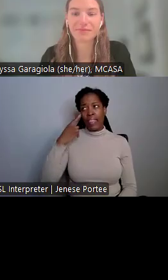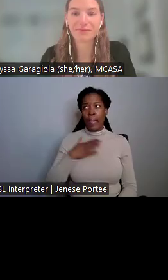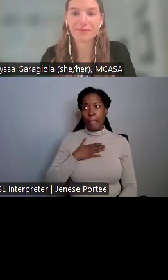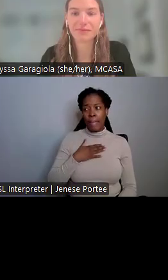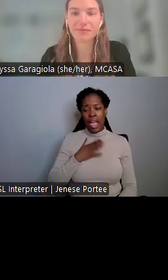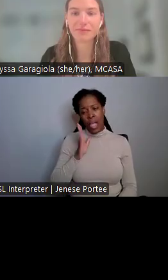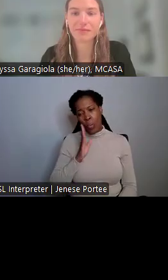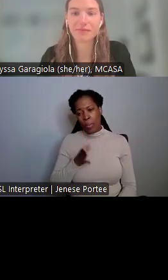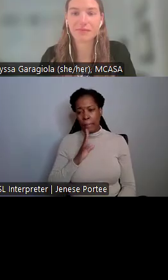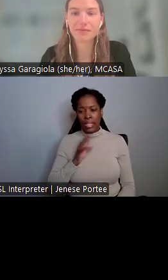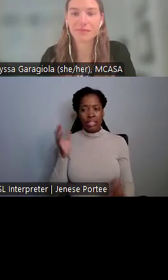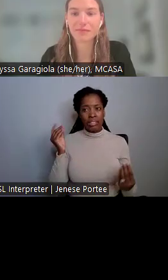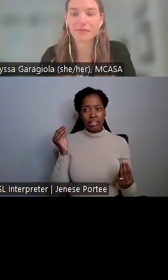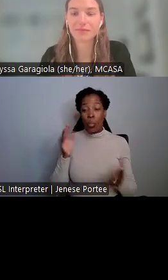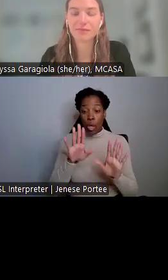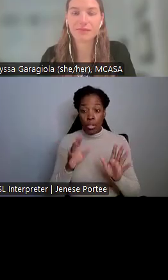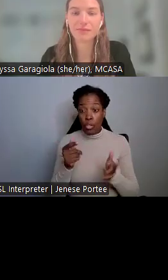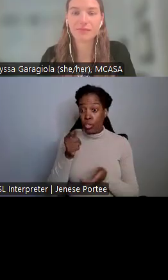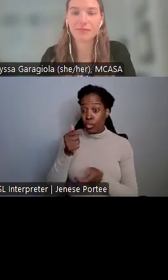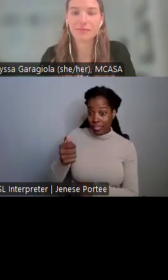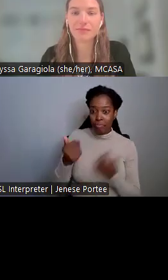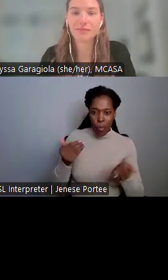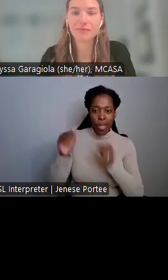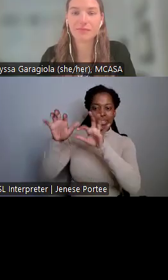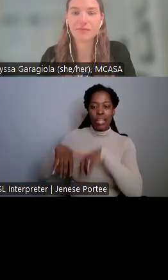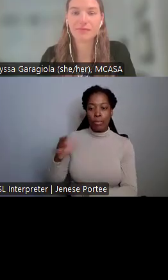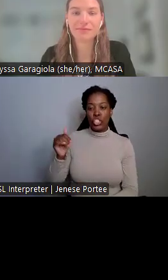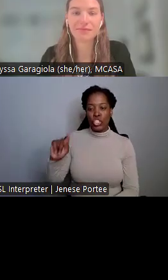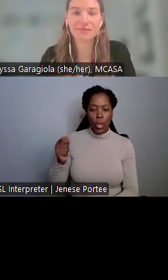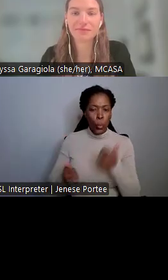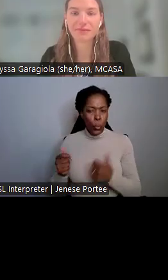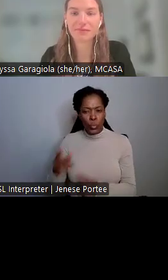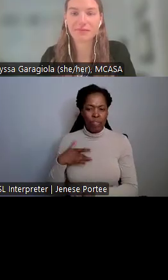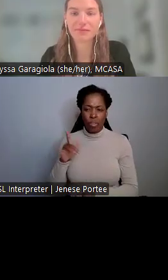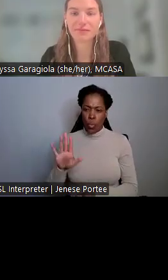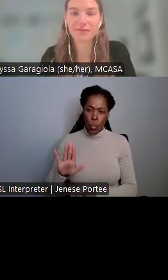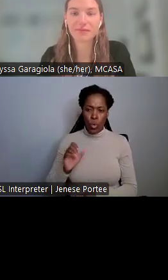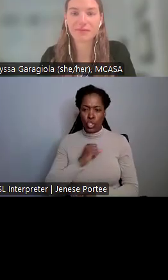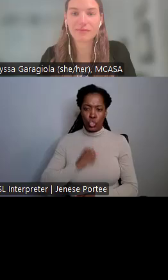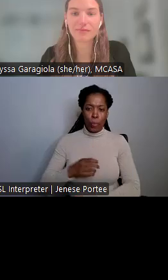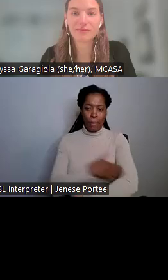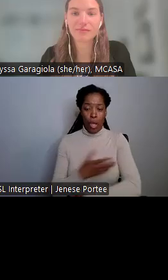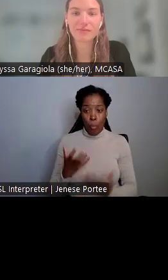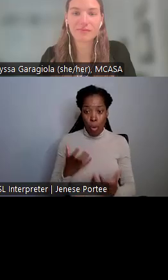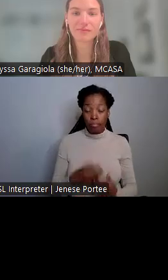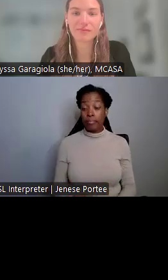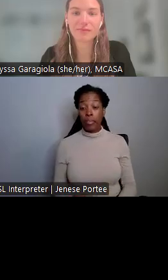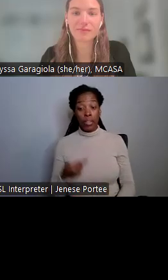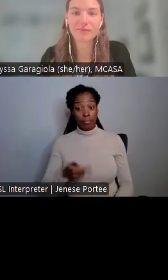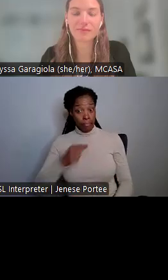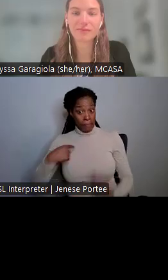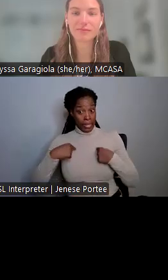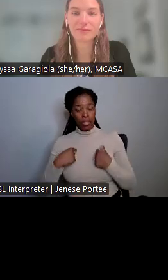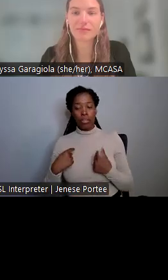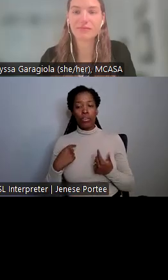be, so please put in the chat to share. Um, One of the superpowers I would want is not when I started